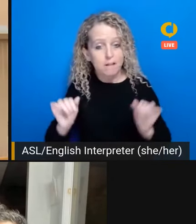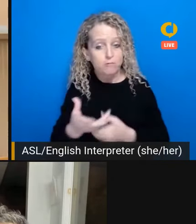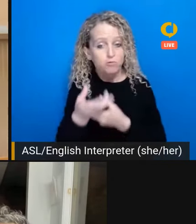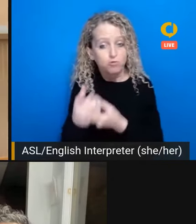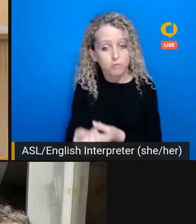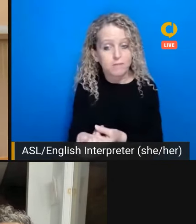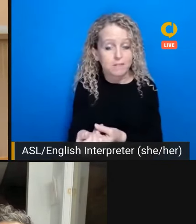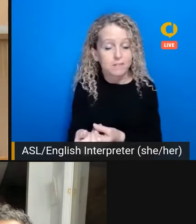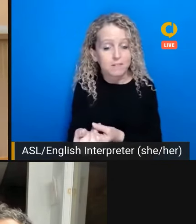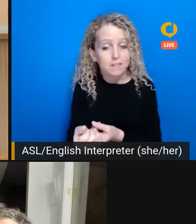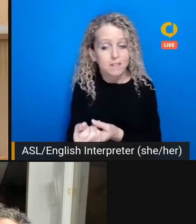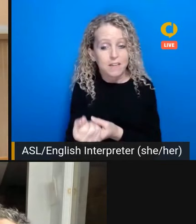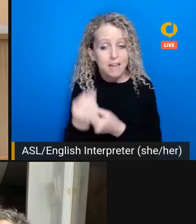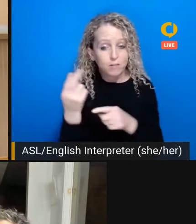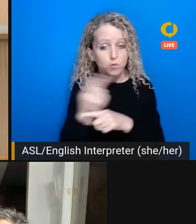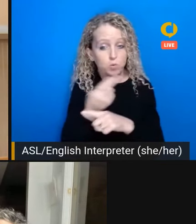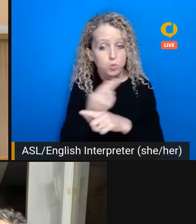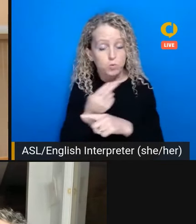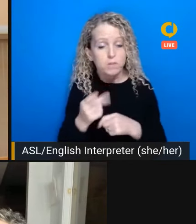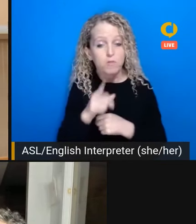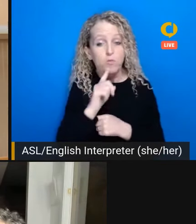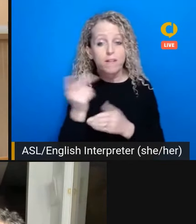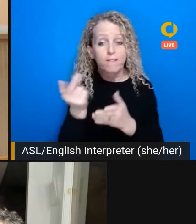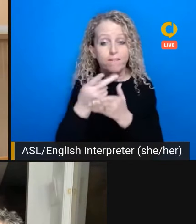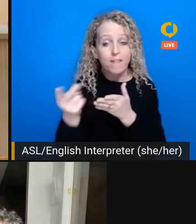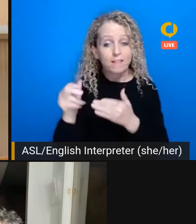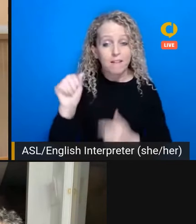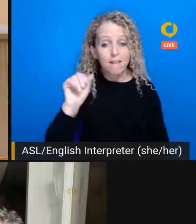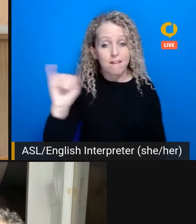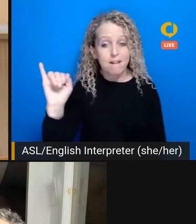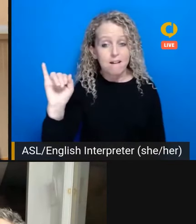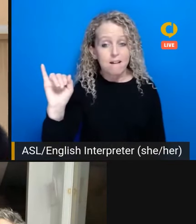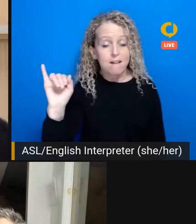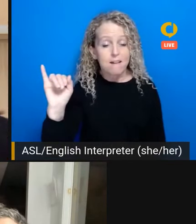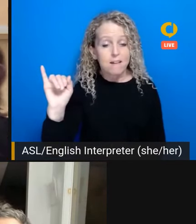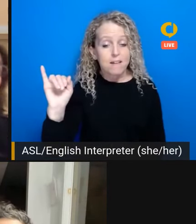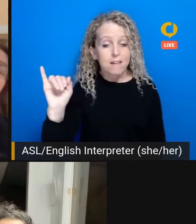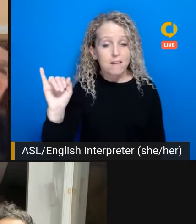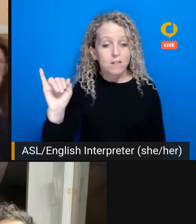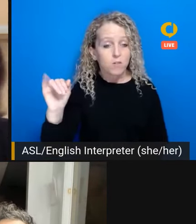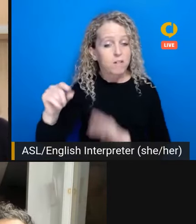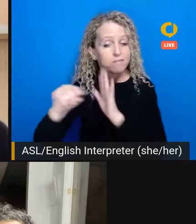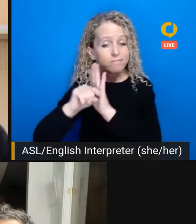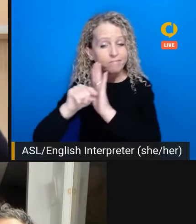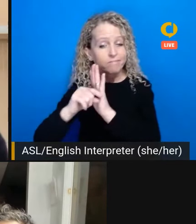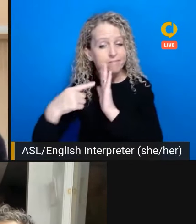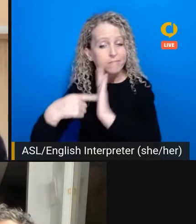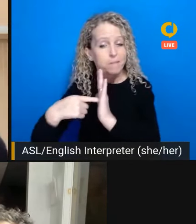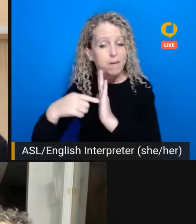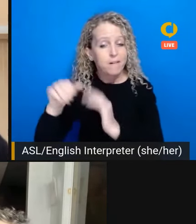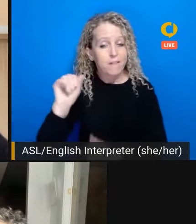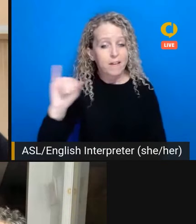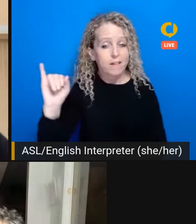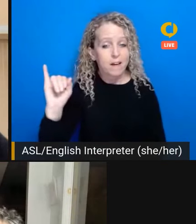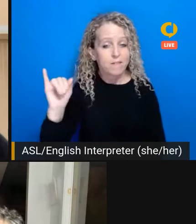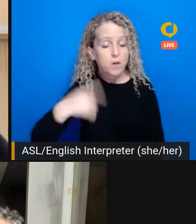failed, let's say, AI, at least one that we we cover in human-computer interaction research that we're aware